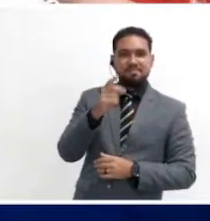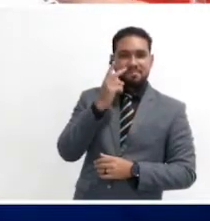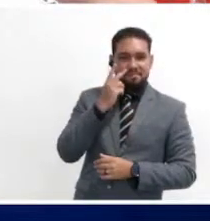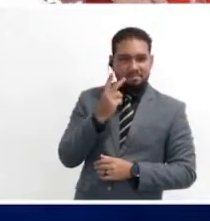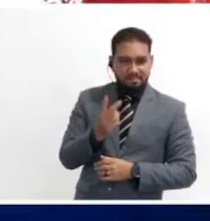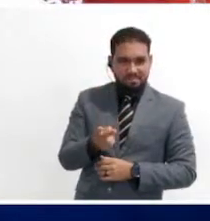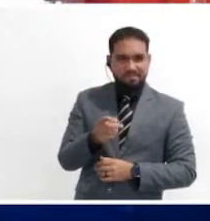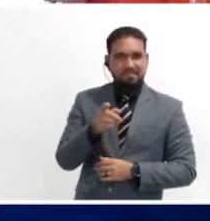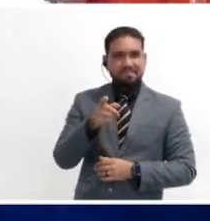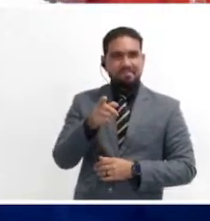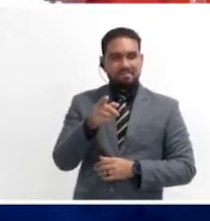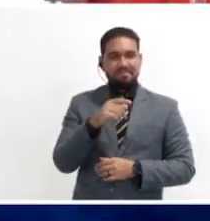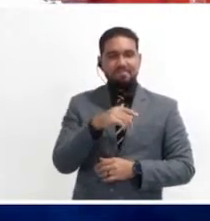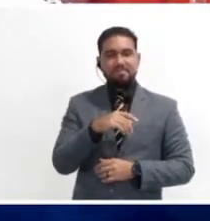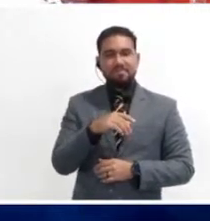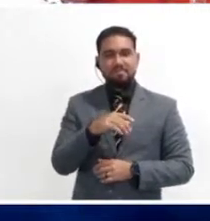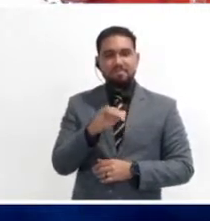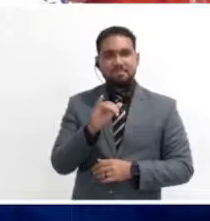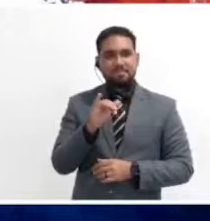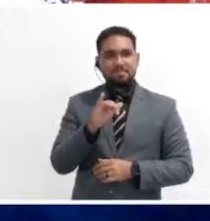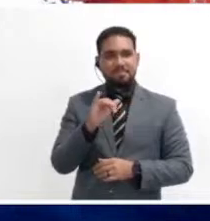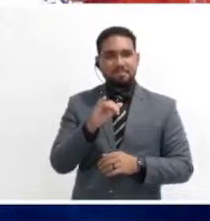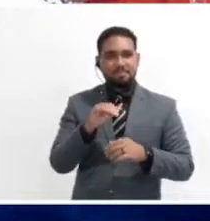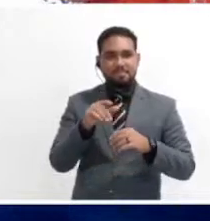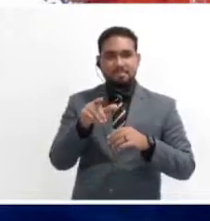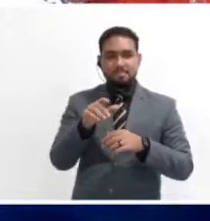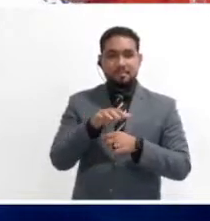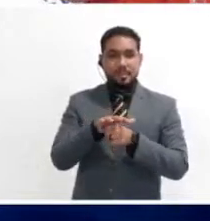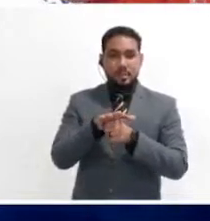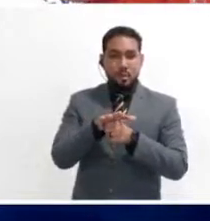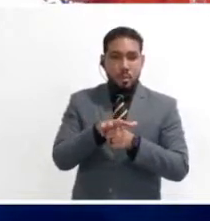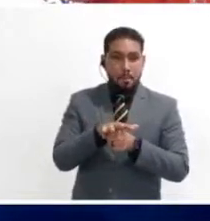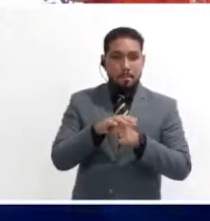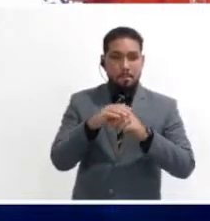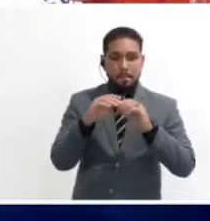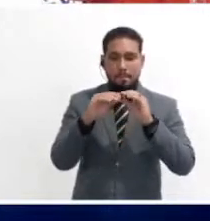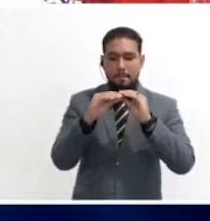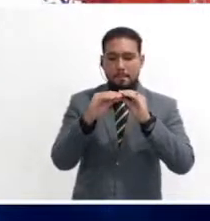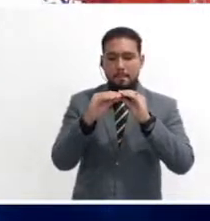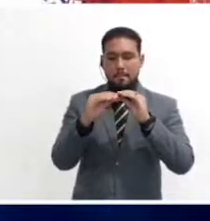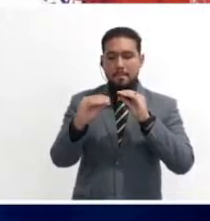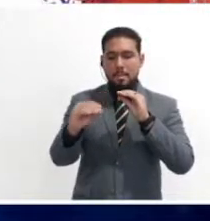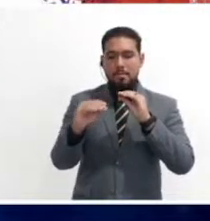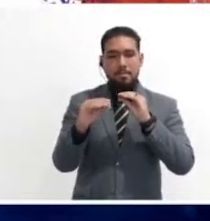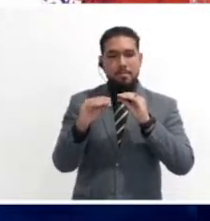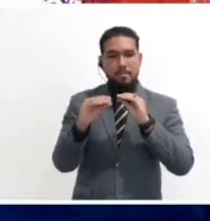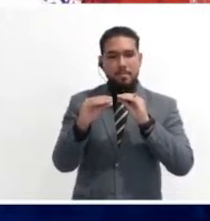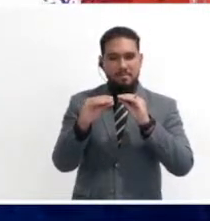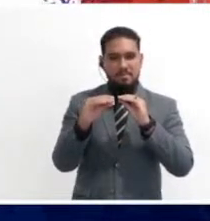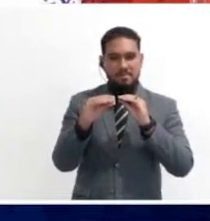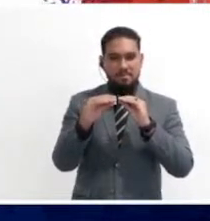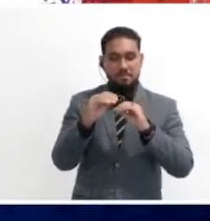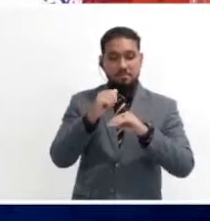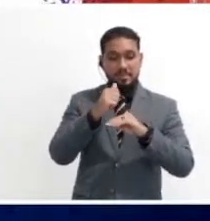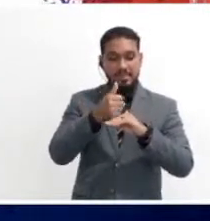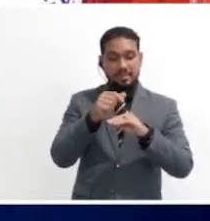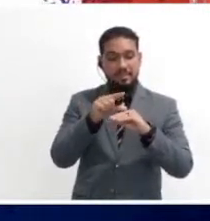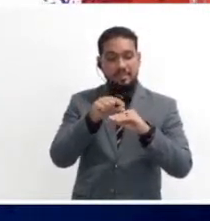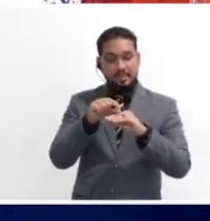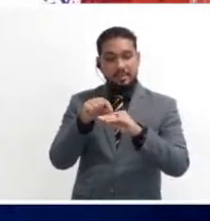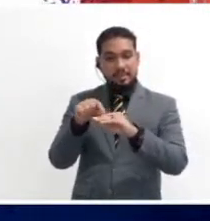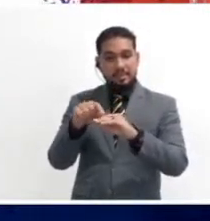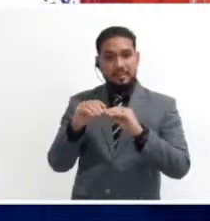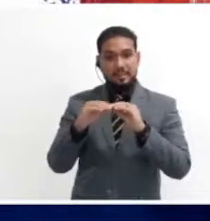molding looks like. You literally dispense some of the mold material in the center of the wafer, and